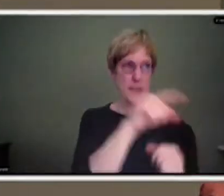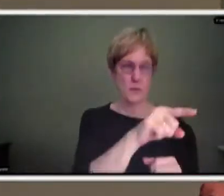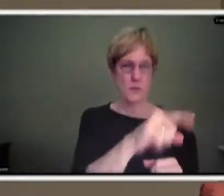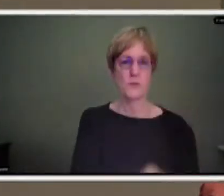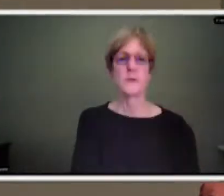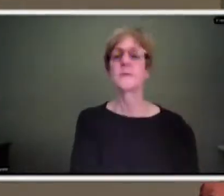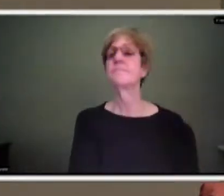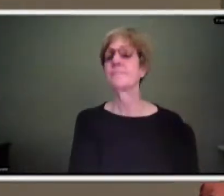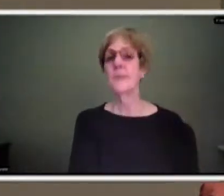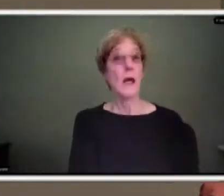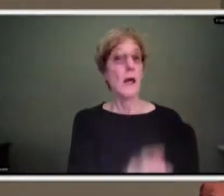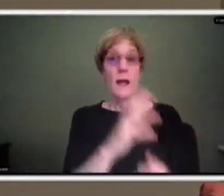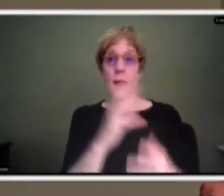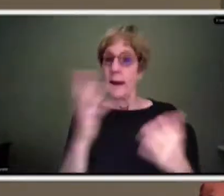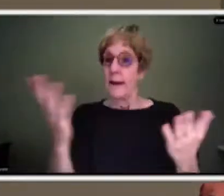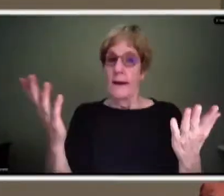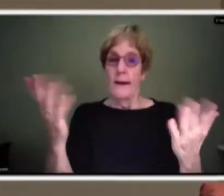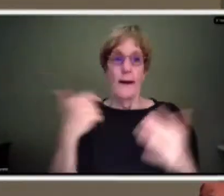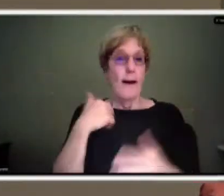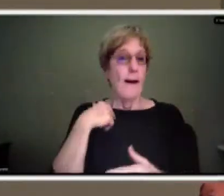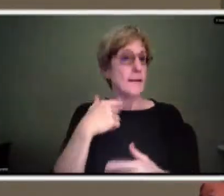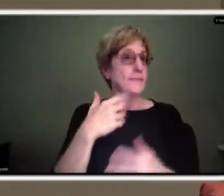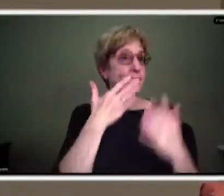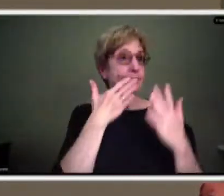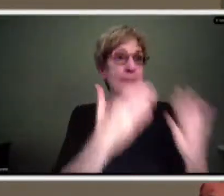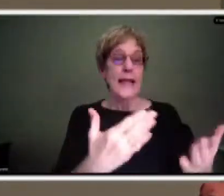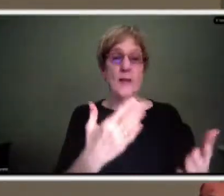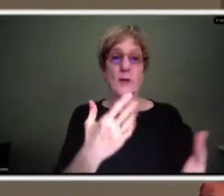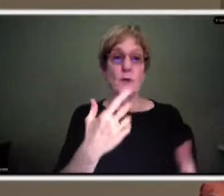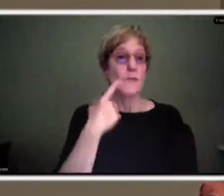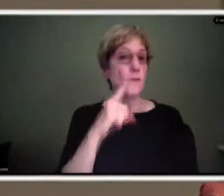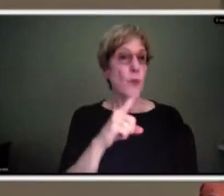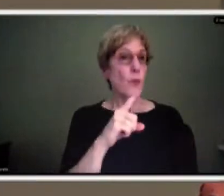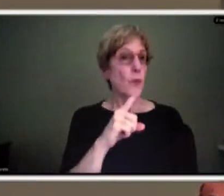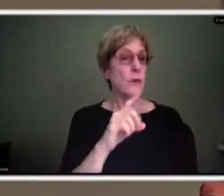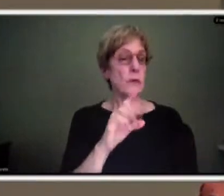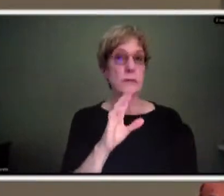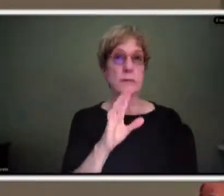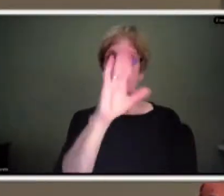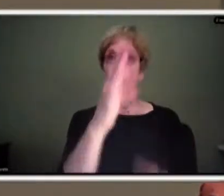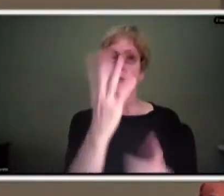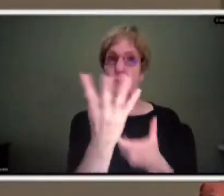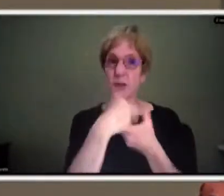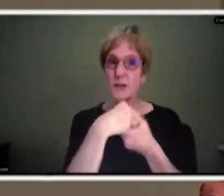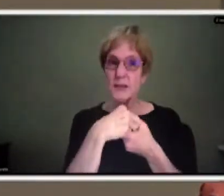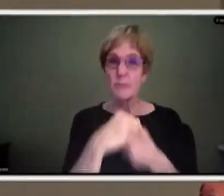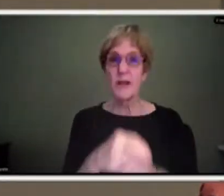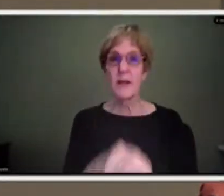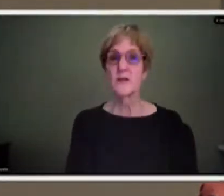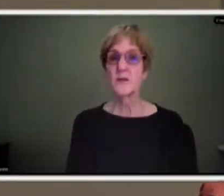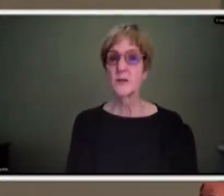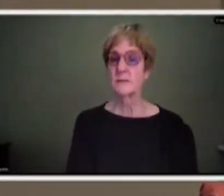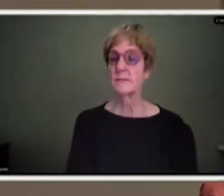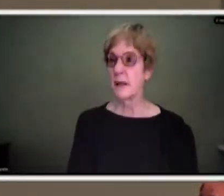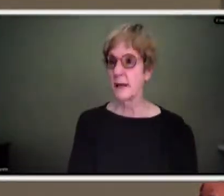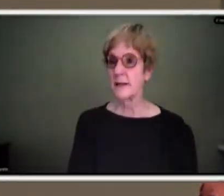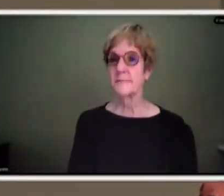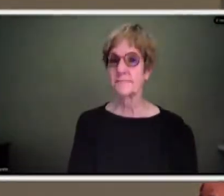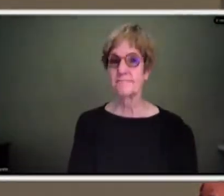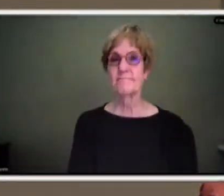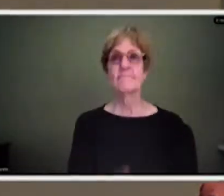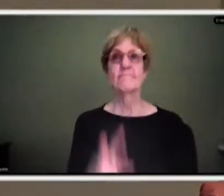Yeah, and again, and I thank you for your engagement. I look forward to